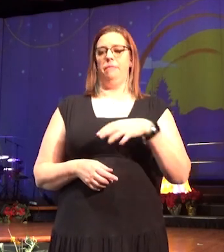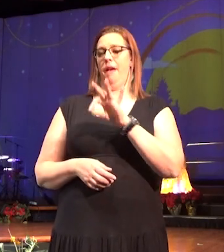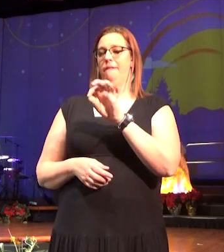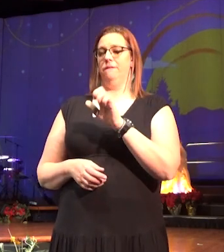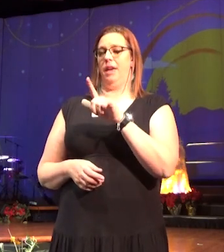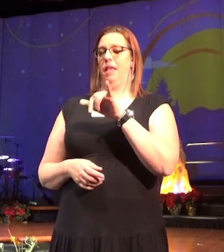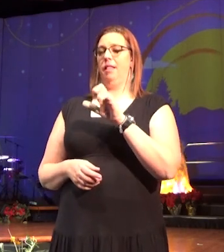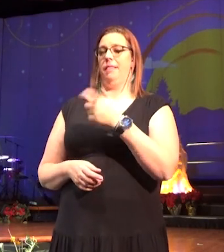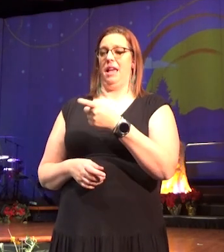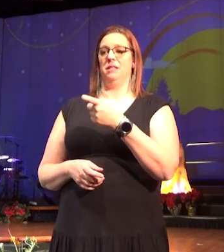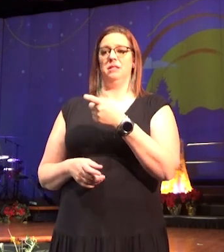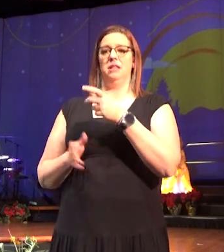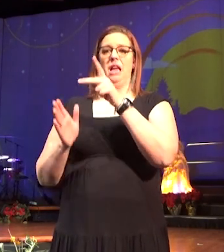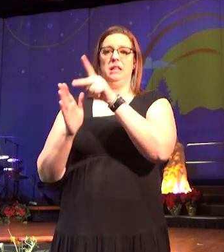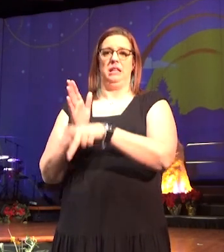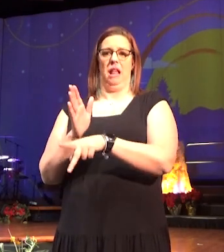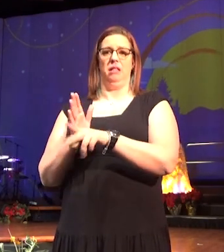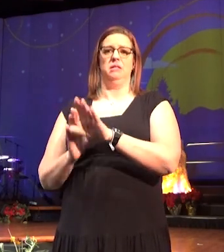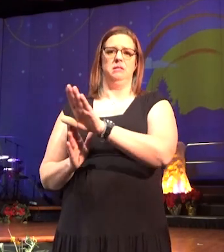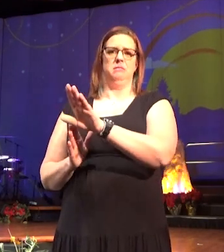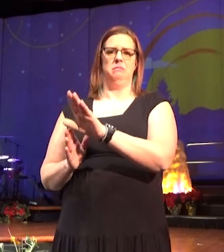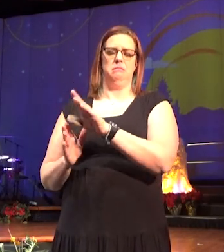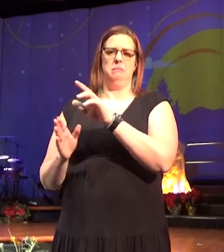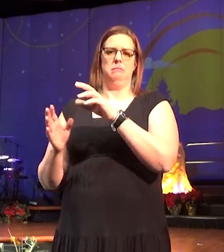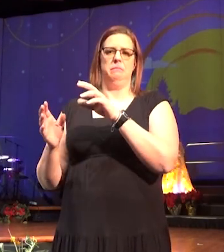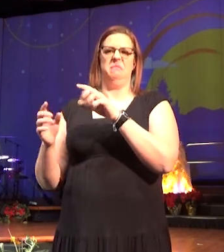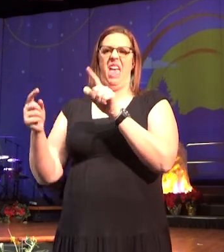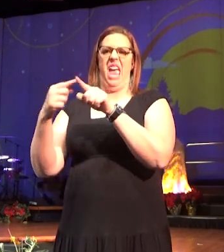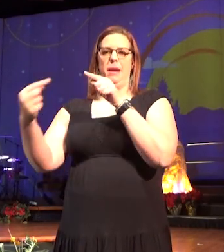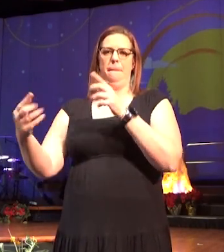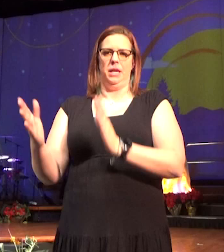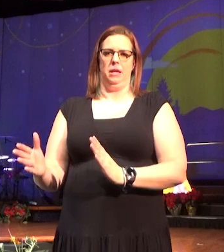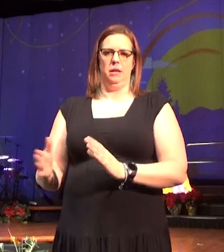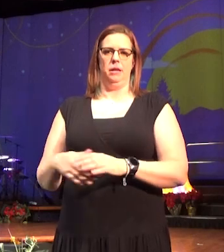enemy and Noah has horns.